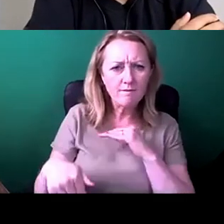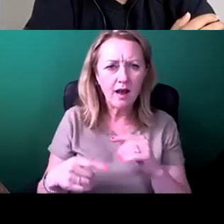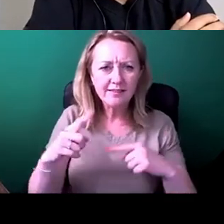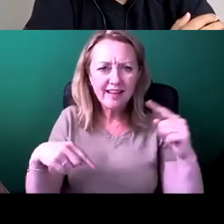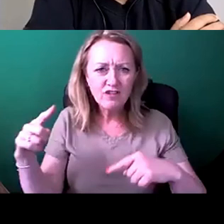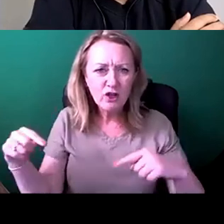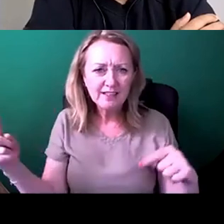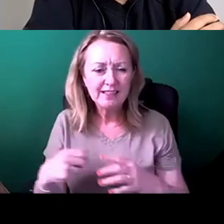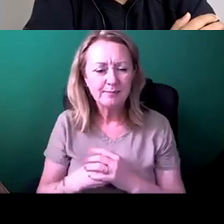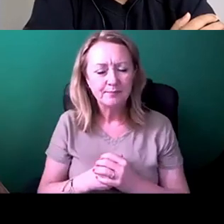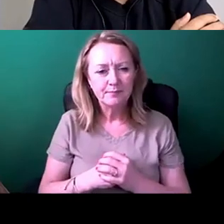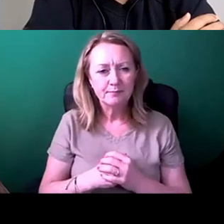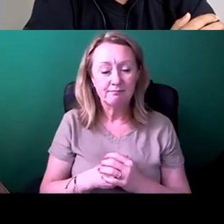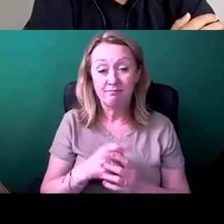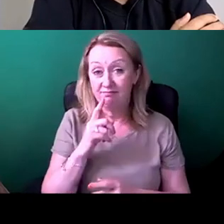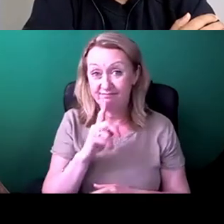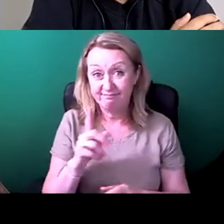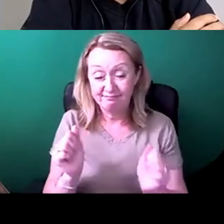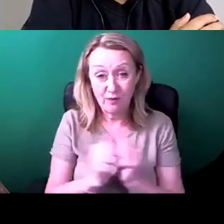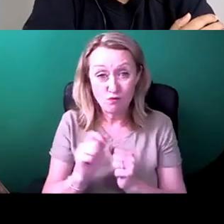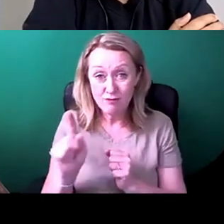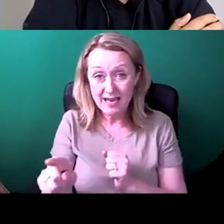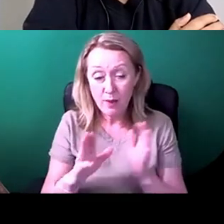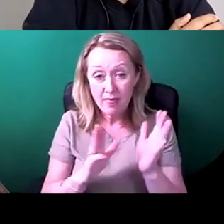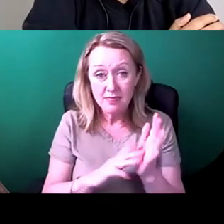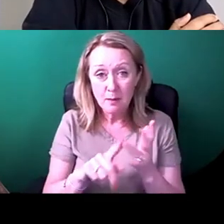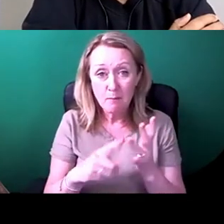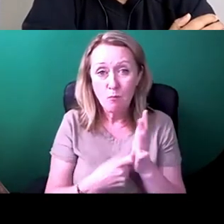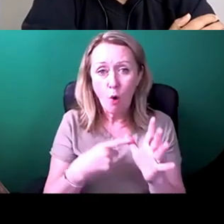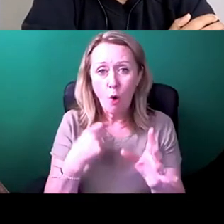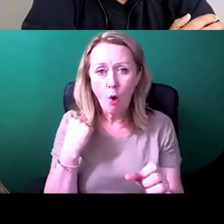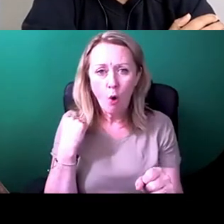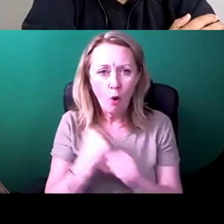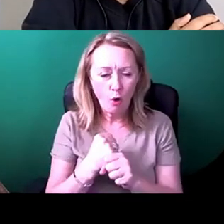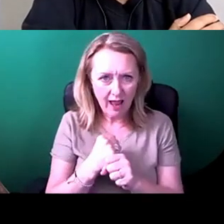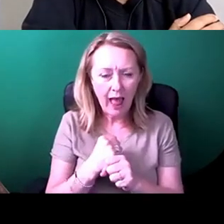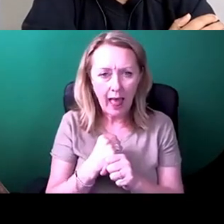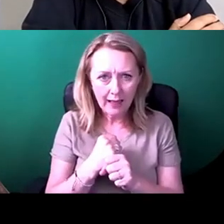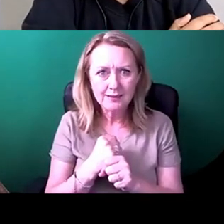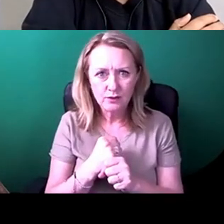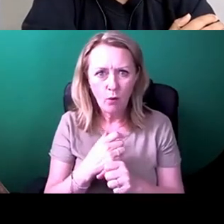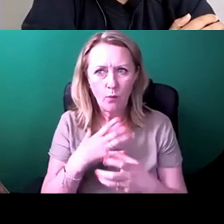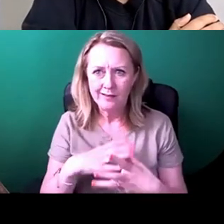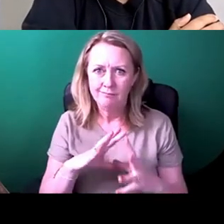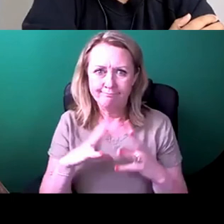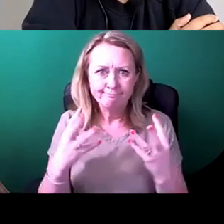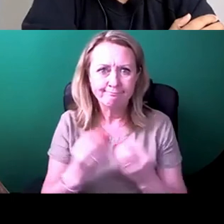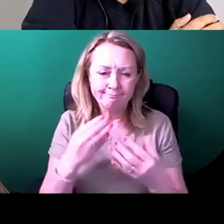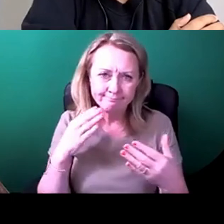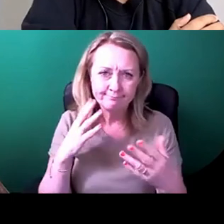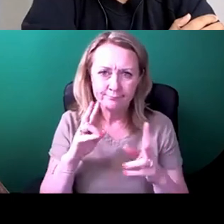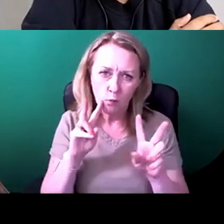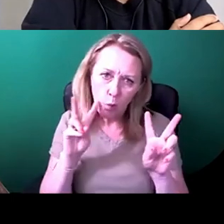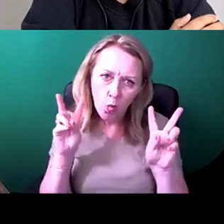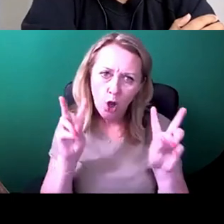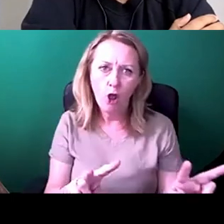Just to echo Morag, it's an intersectional approach that's needed, that, you know, also